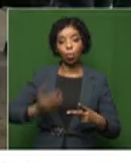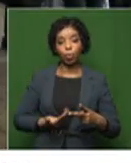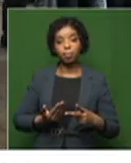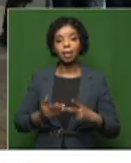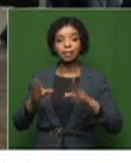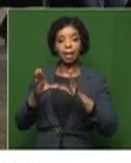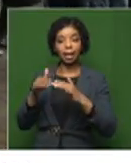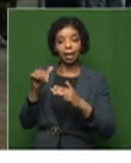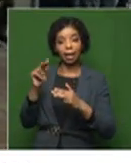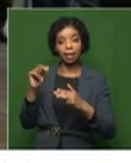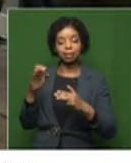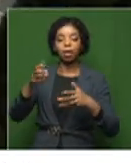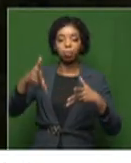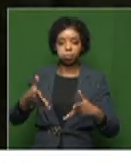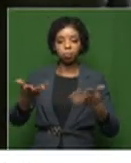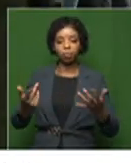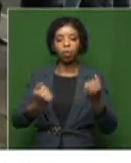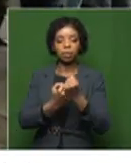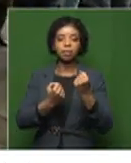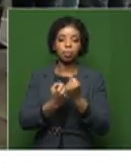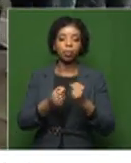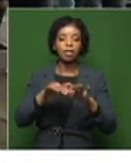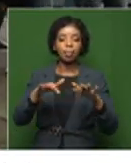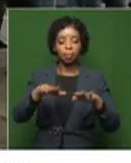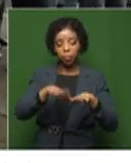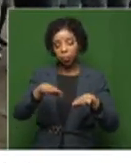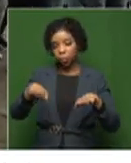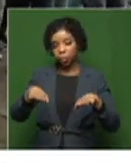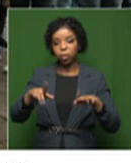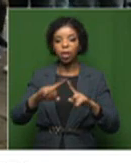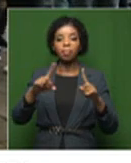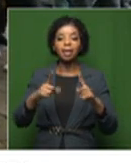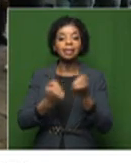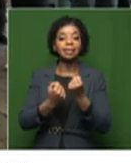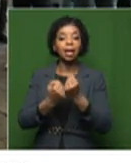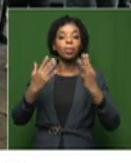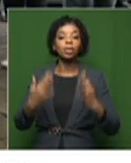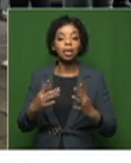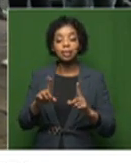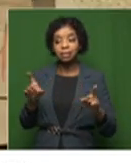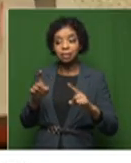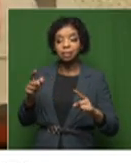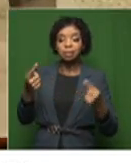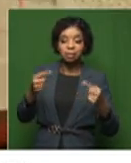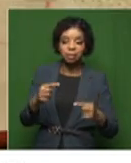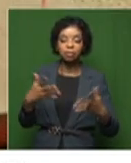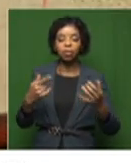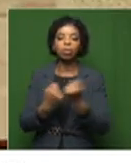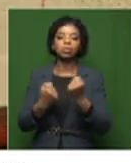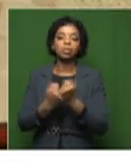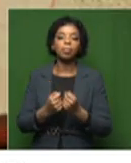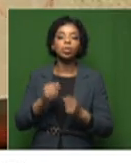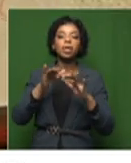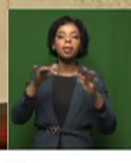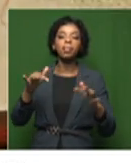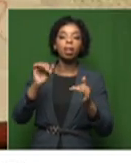victims. And some supposed ANC supporters were for the accused. Messages